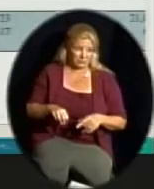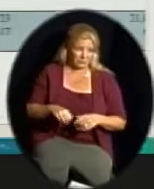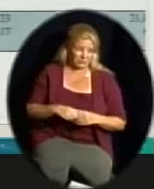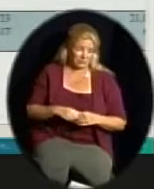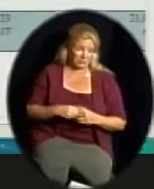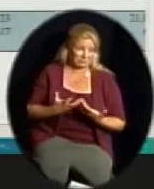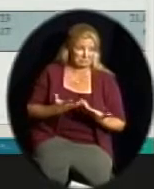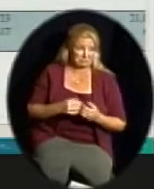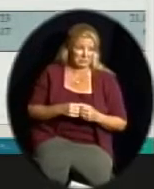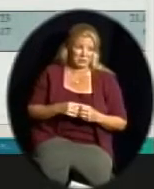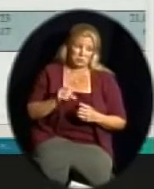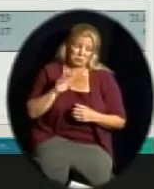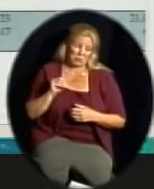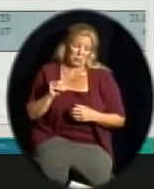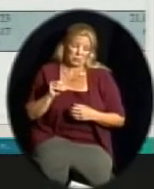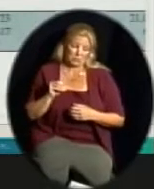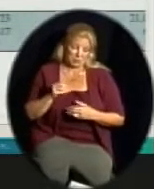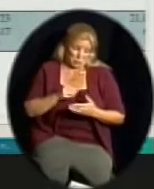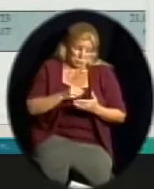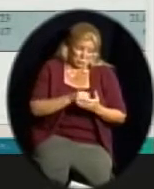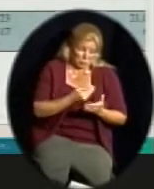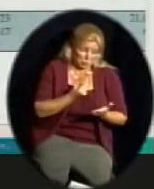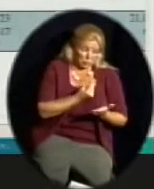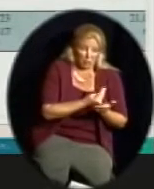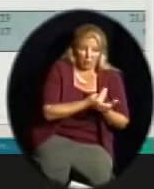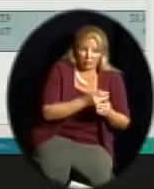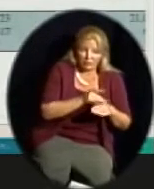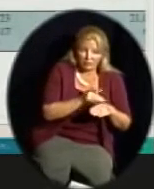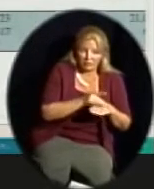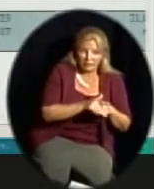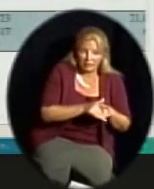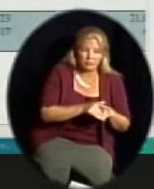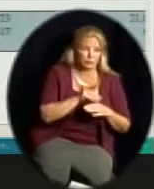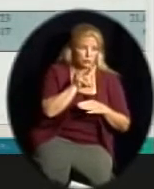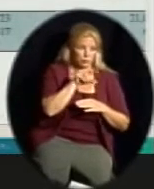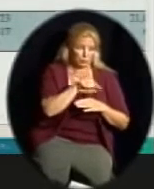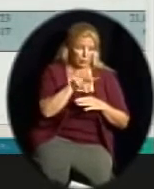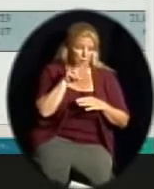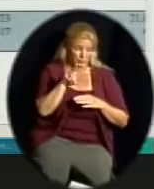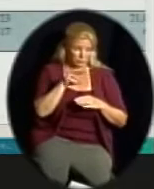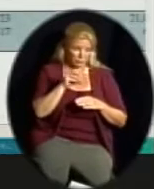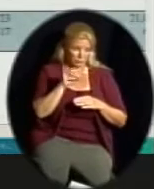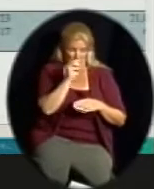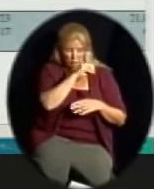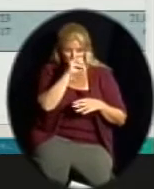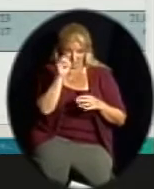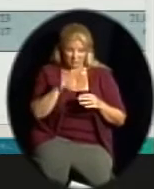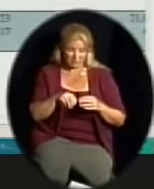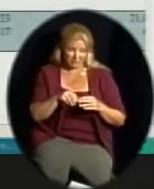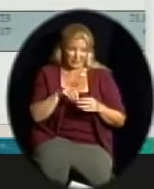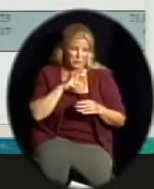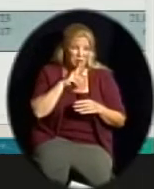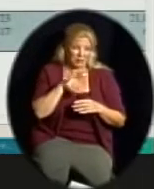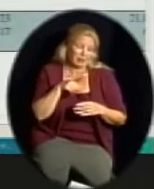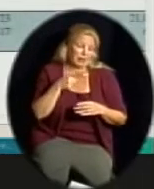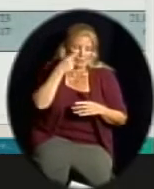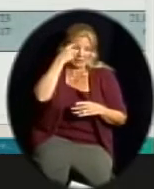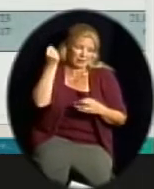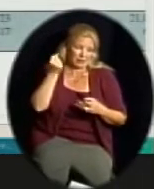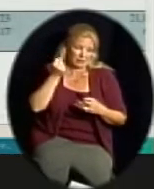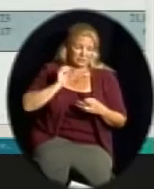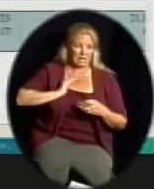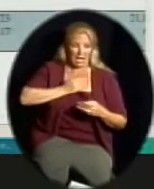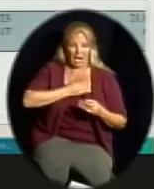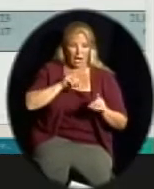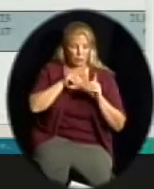that were available, 2.2% of that went simply because we were a growing district. We weren't stable like many of the school districts